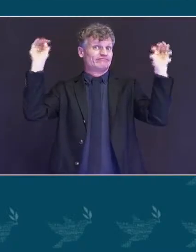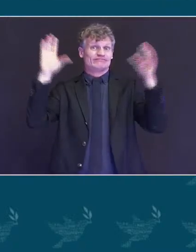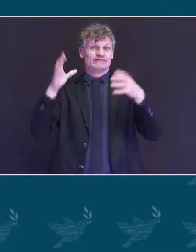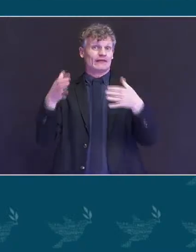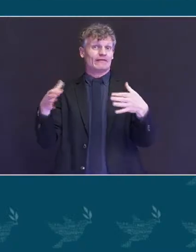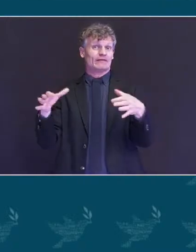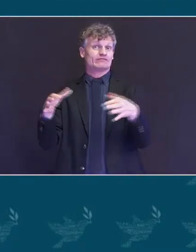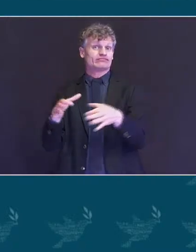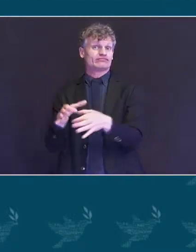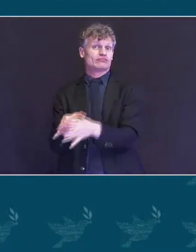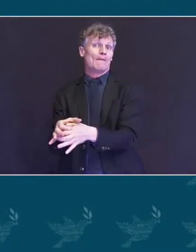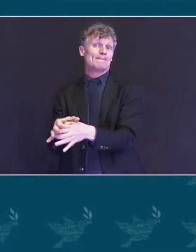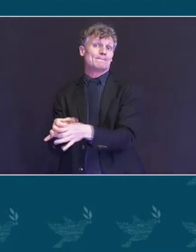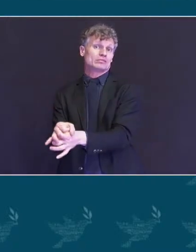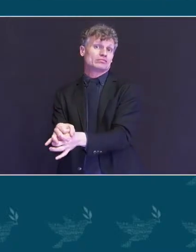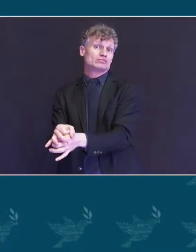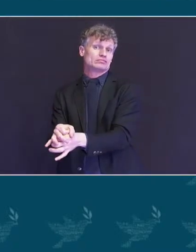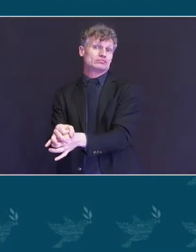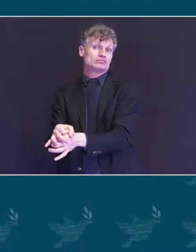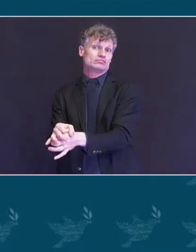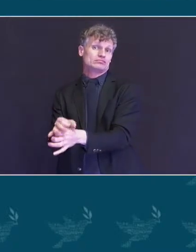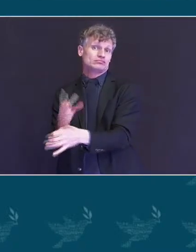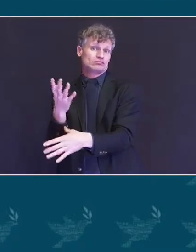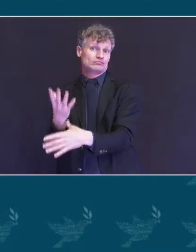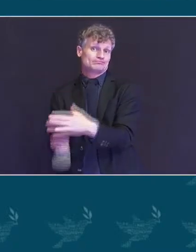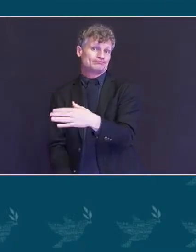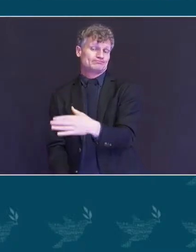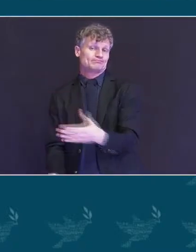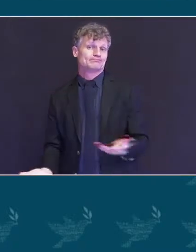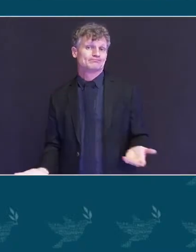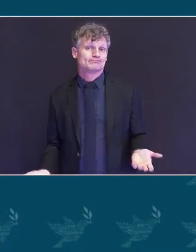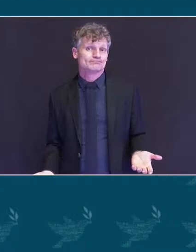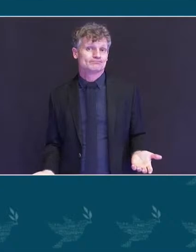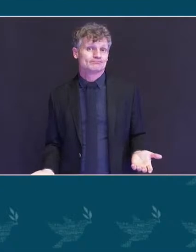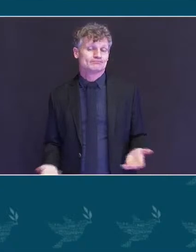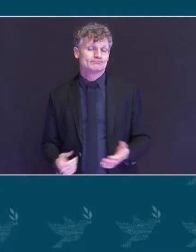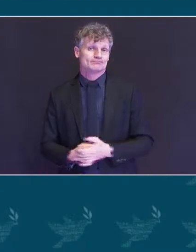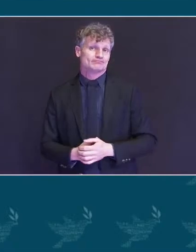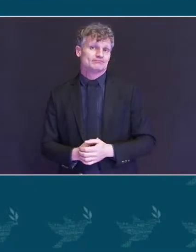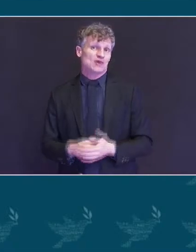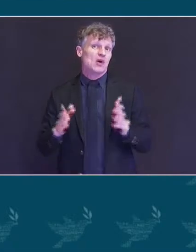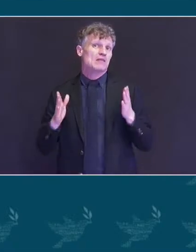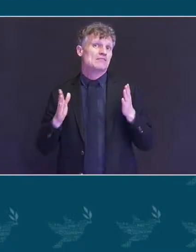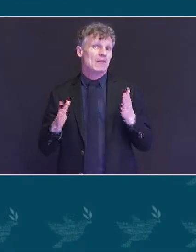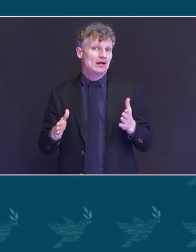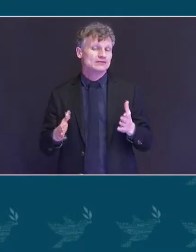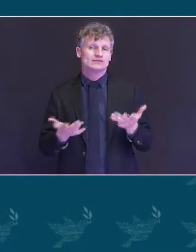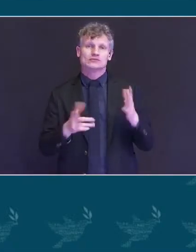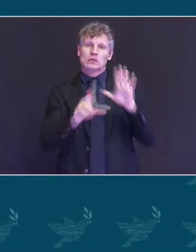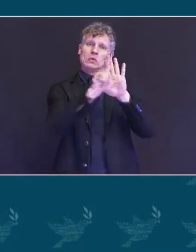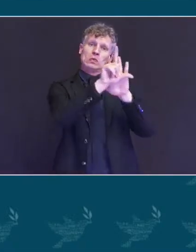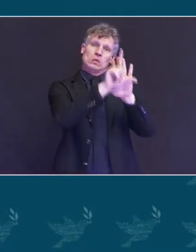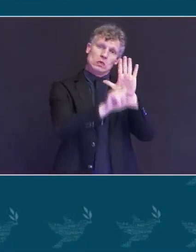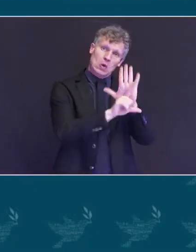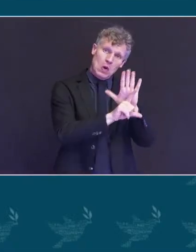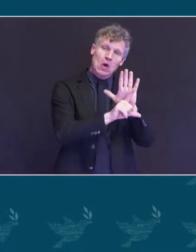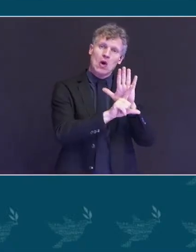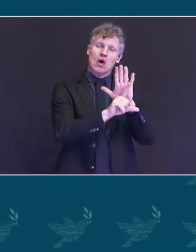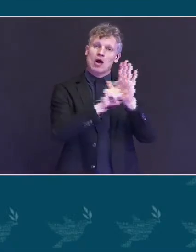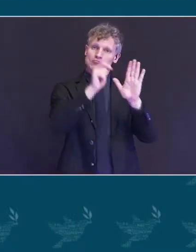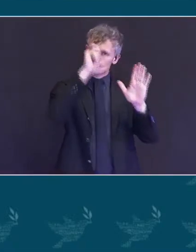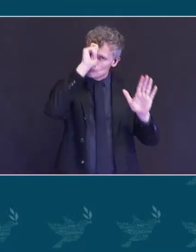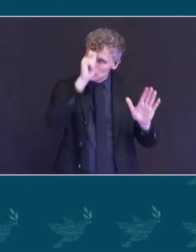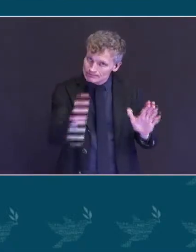be a concerted effort that should be enforced through legislation, where